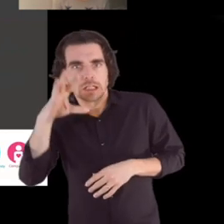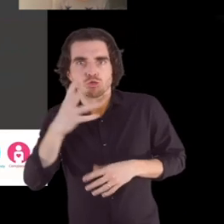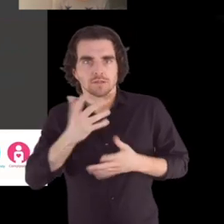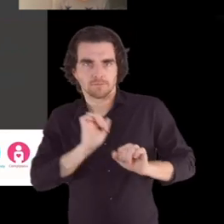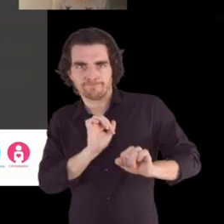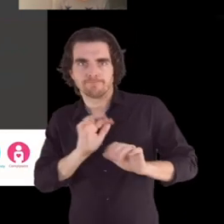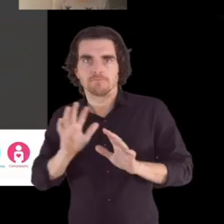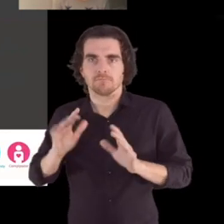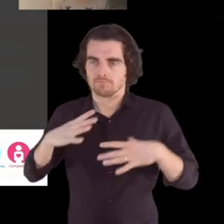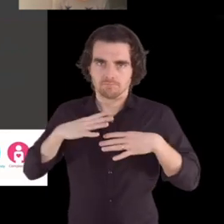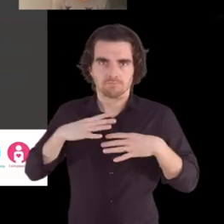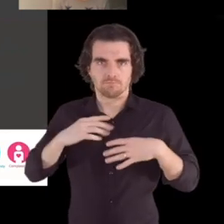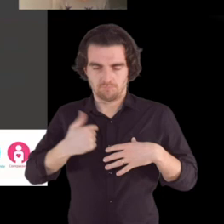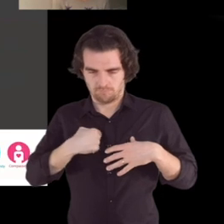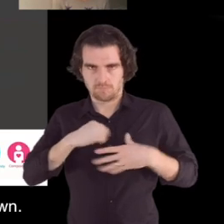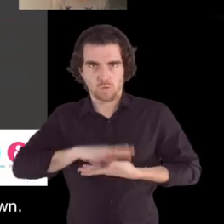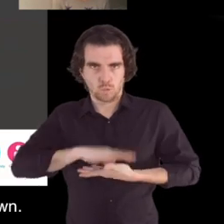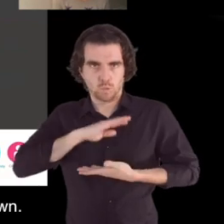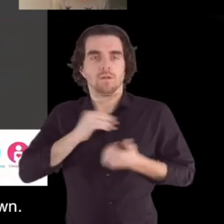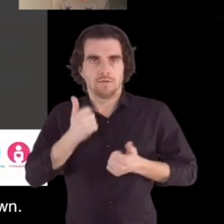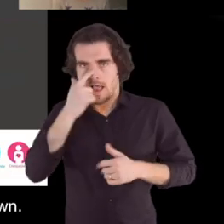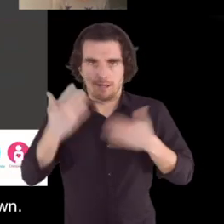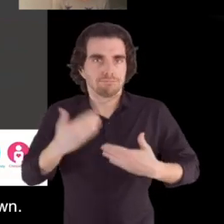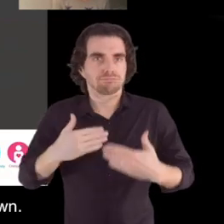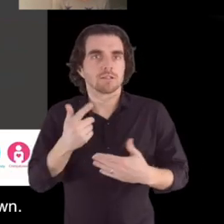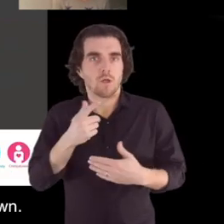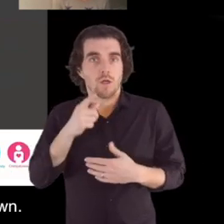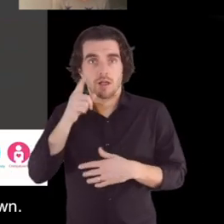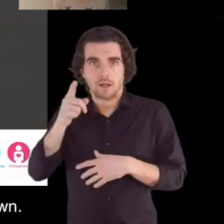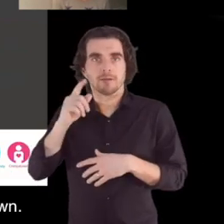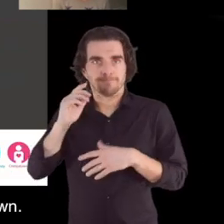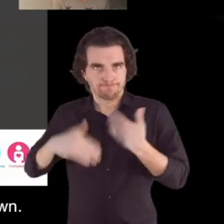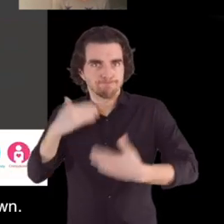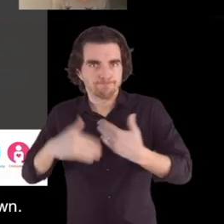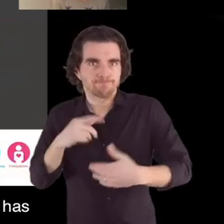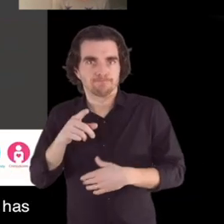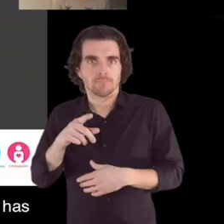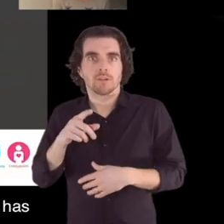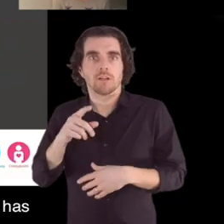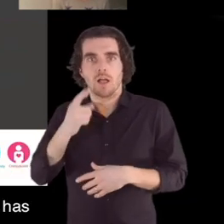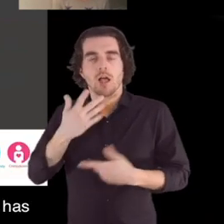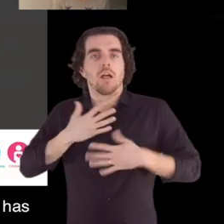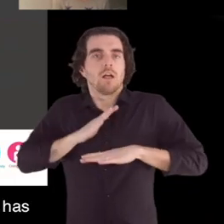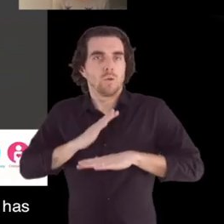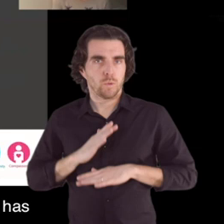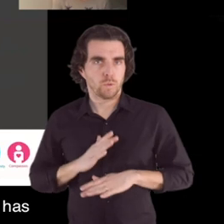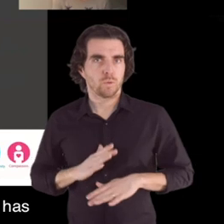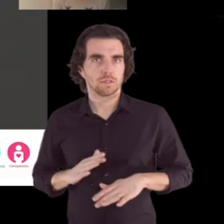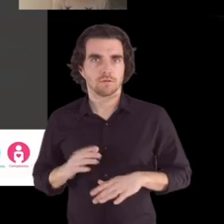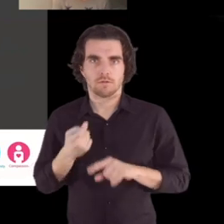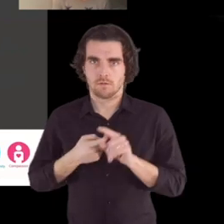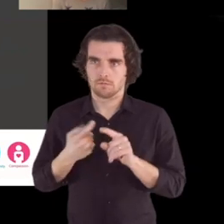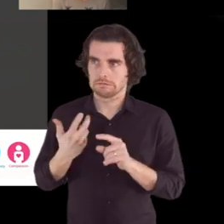then we need that soothing system to help us feel safe, to rest up, to recharge, and to wind down. So that soothing system, that has a